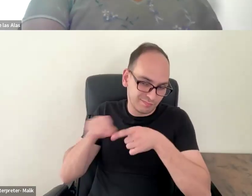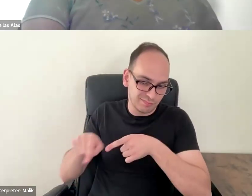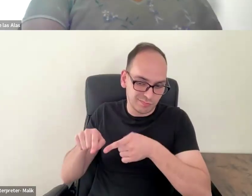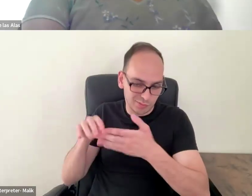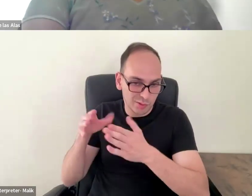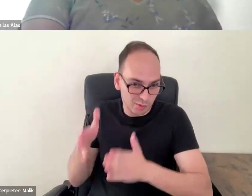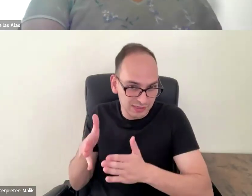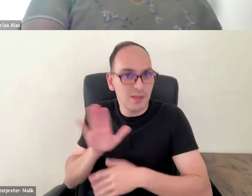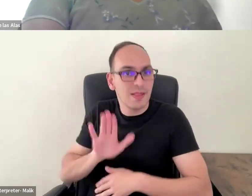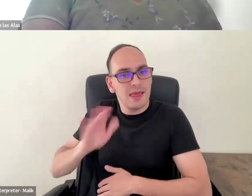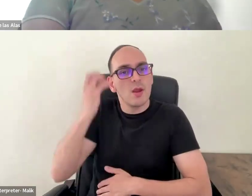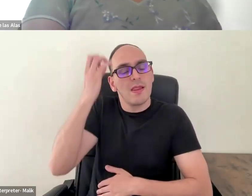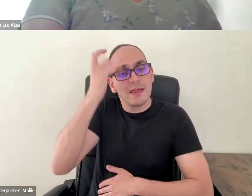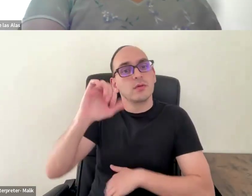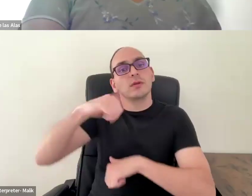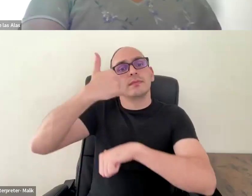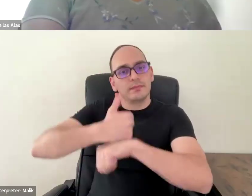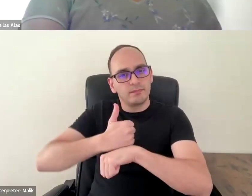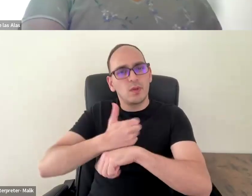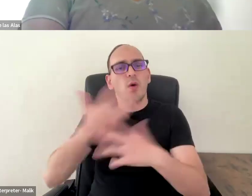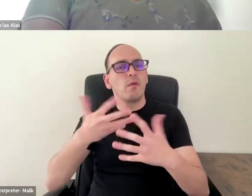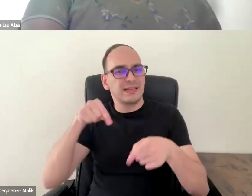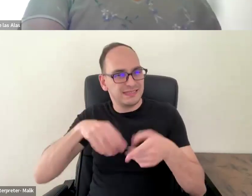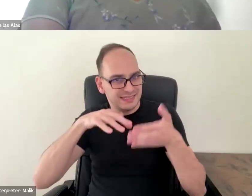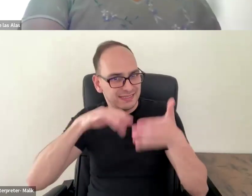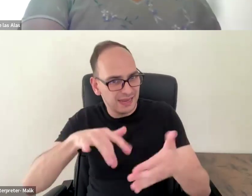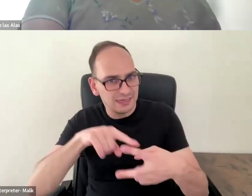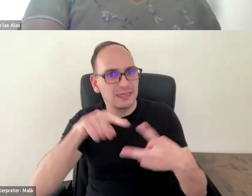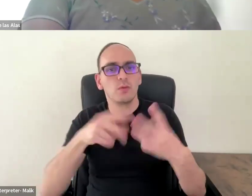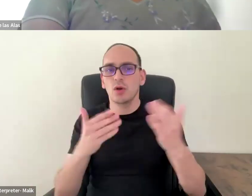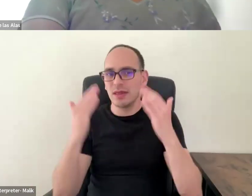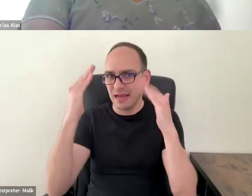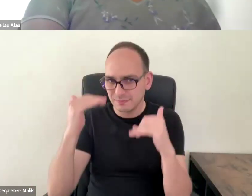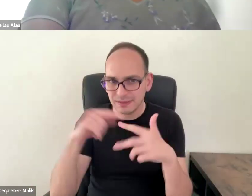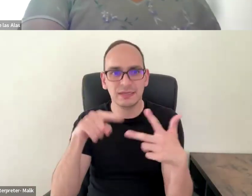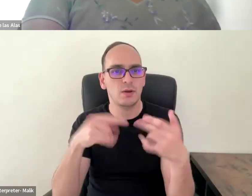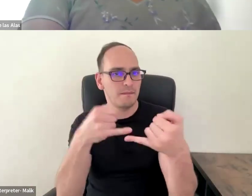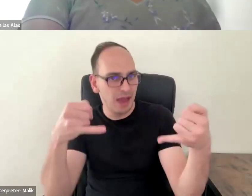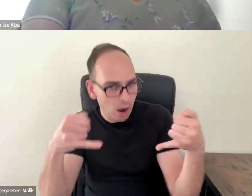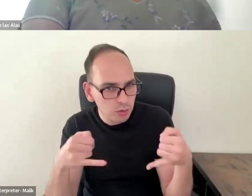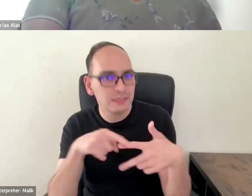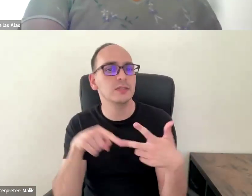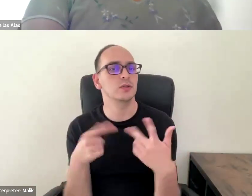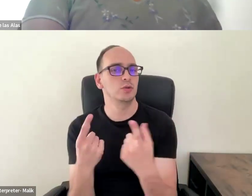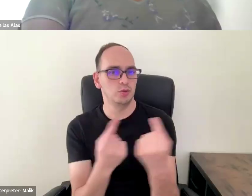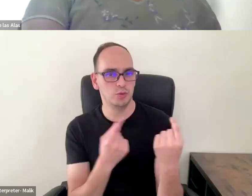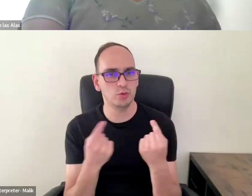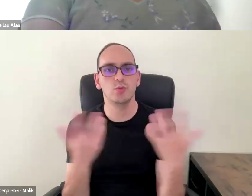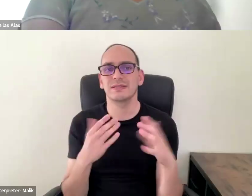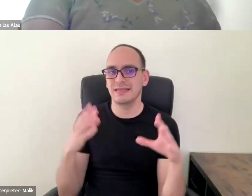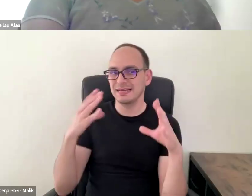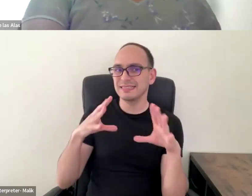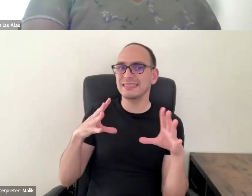as they're constructing the ideas of what is this discipline? What are the expectations? What are the boundaries? What do we do? What is the